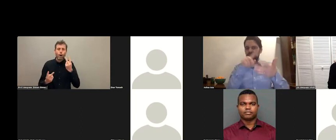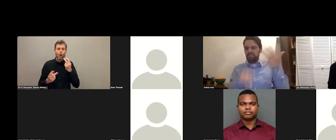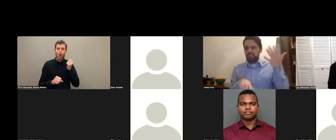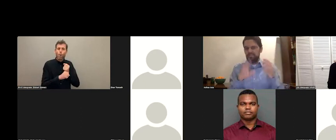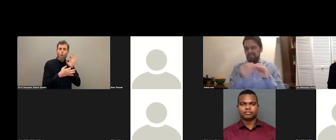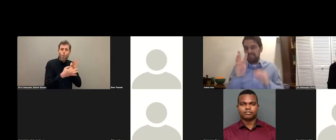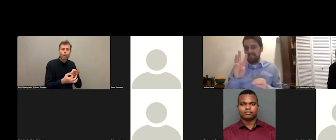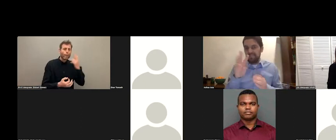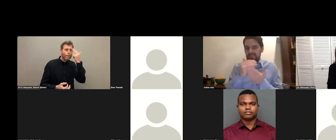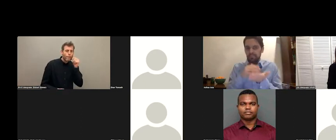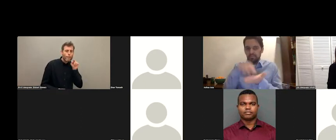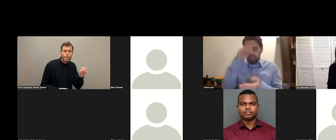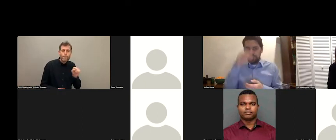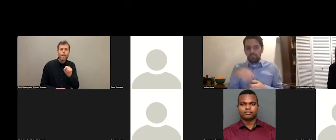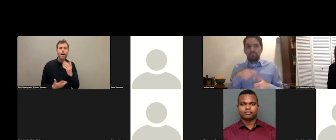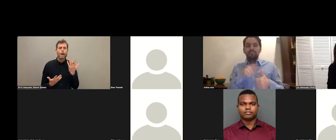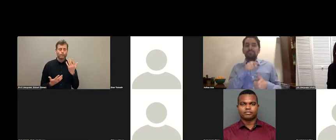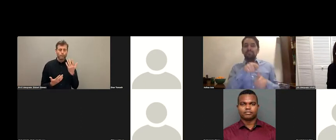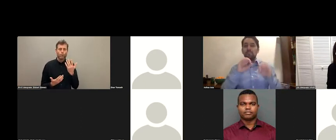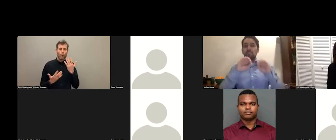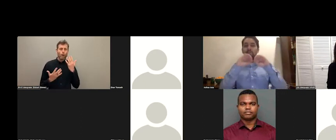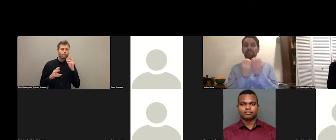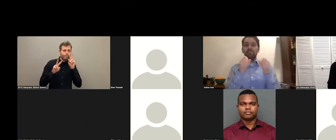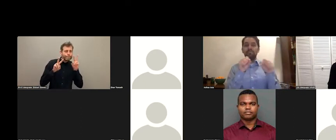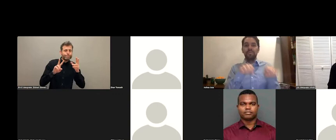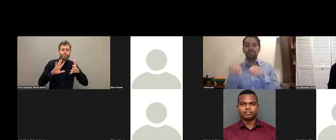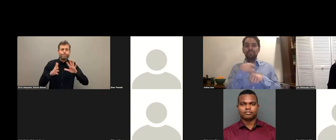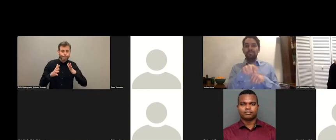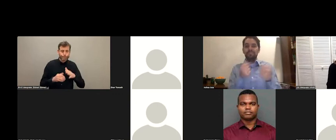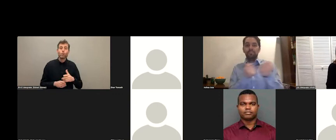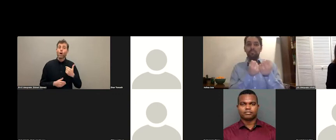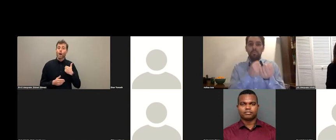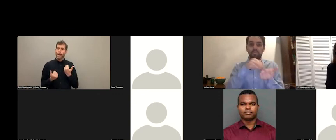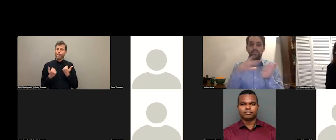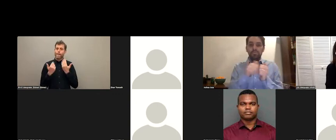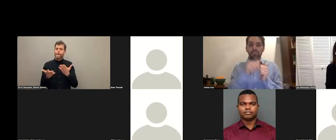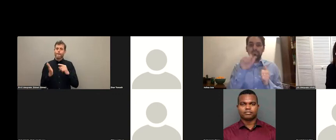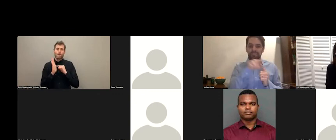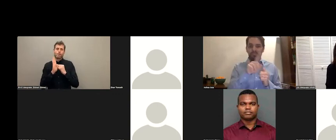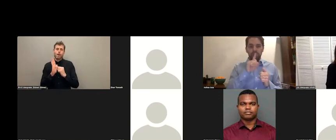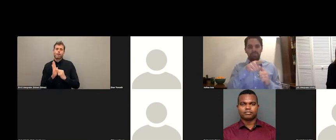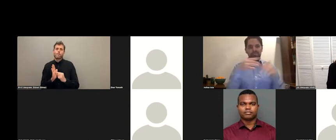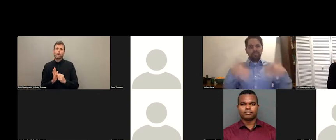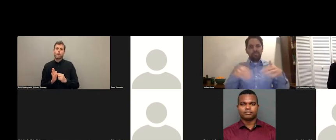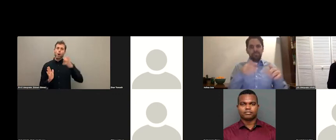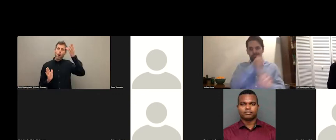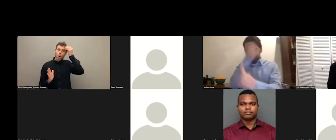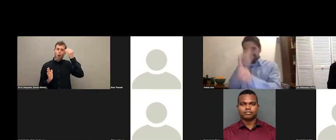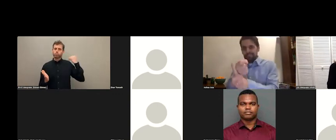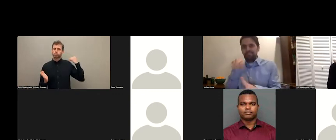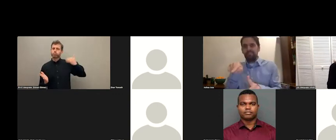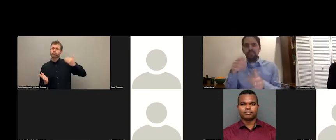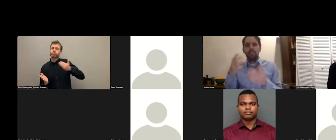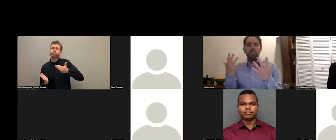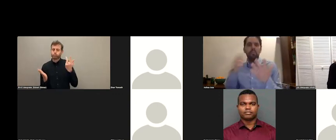low vision. There are 6 different lessons learned, which I will share with you today. Organizational capacity, being able to support